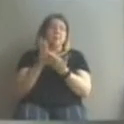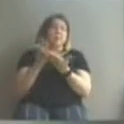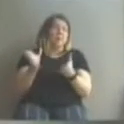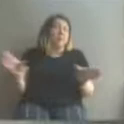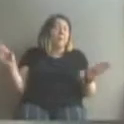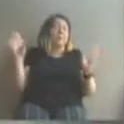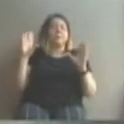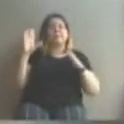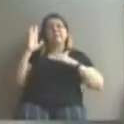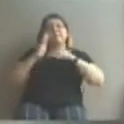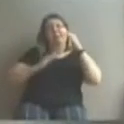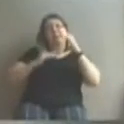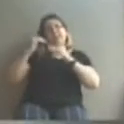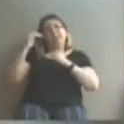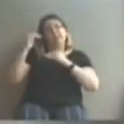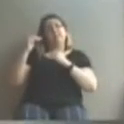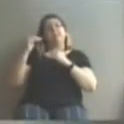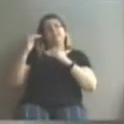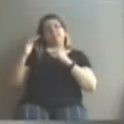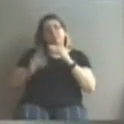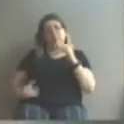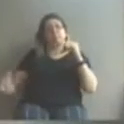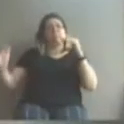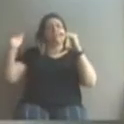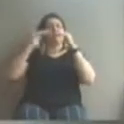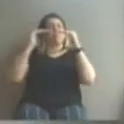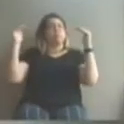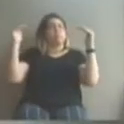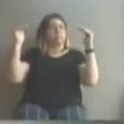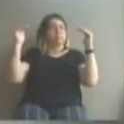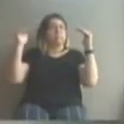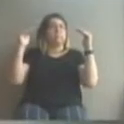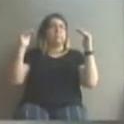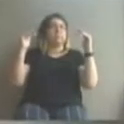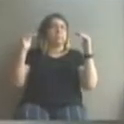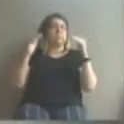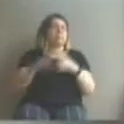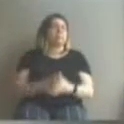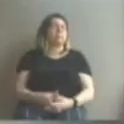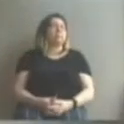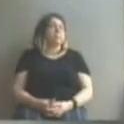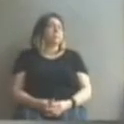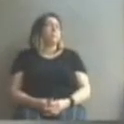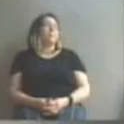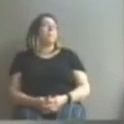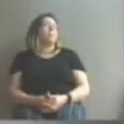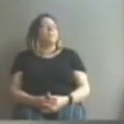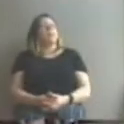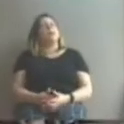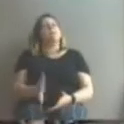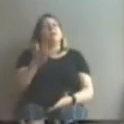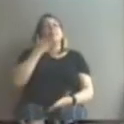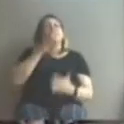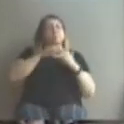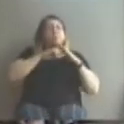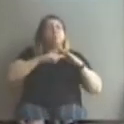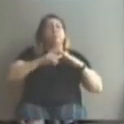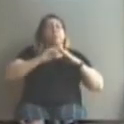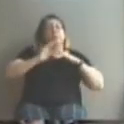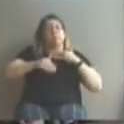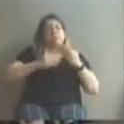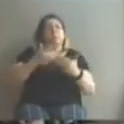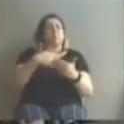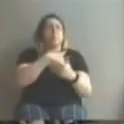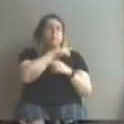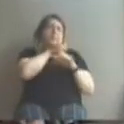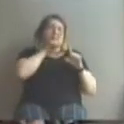facilities, getting our facilities where they need to be, including in terms of equity? It's a nice step along the way. We piloted